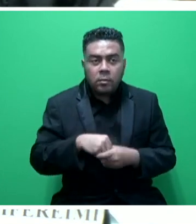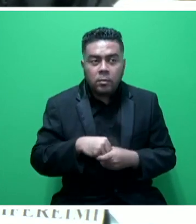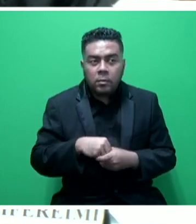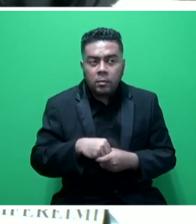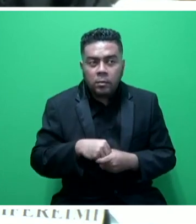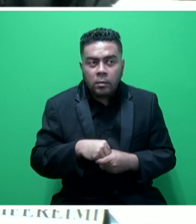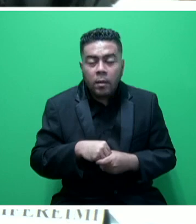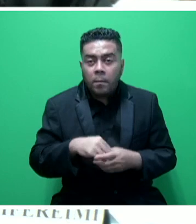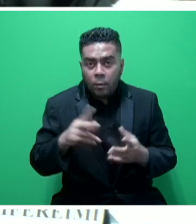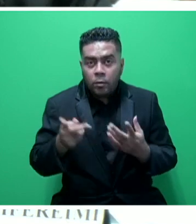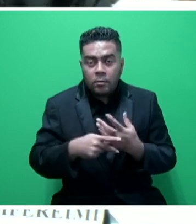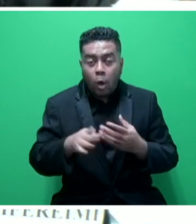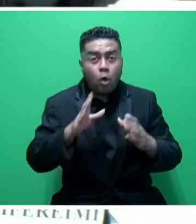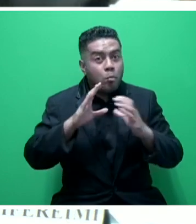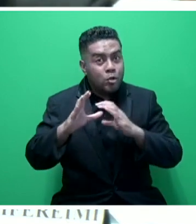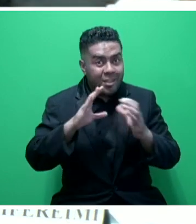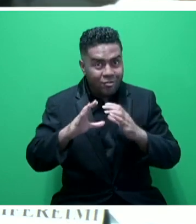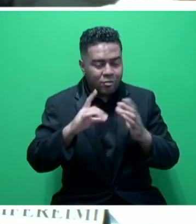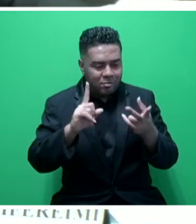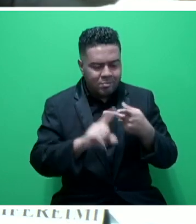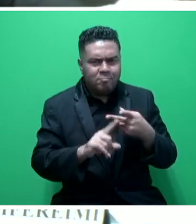sir. Communications.